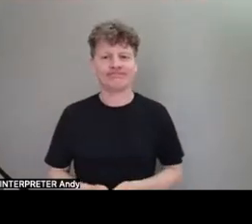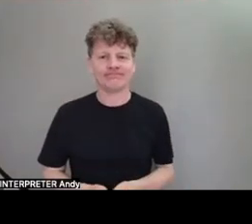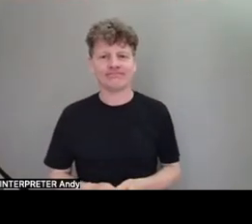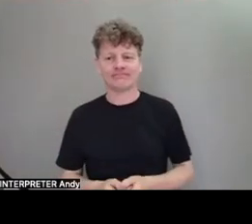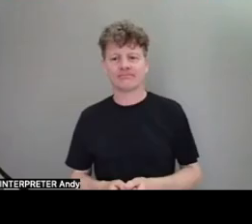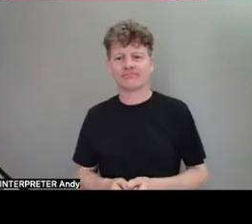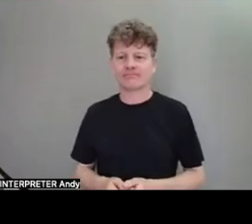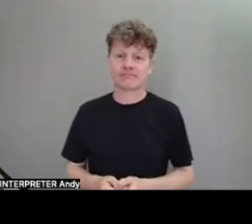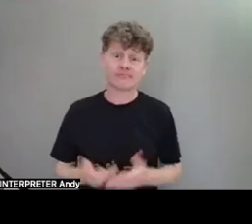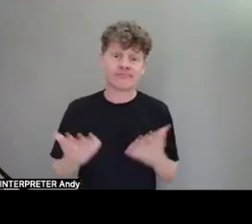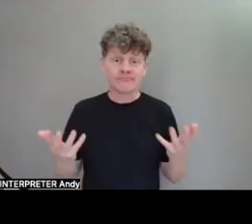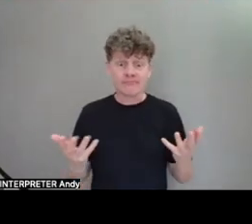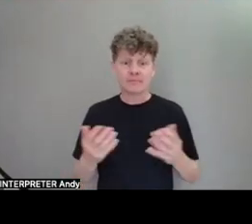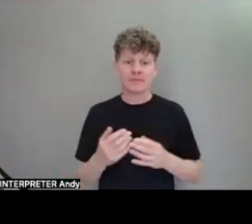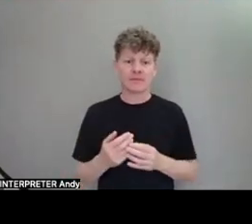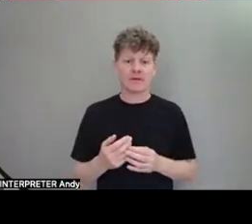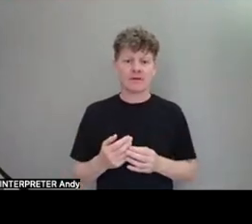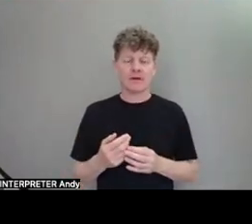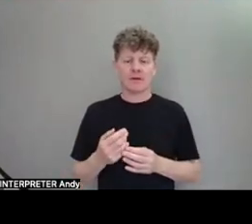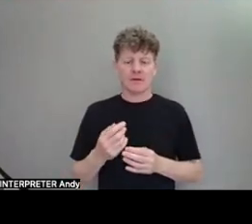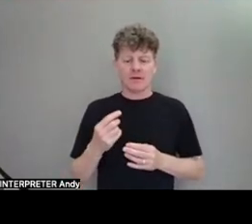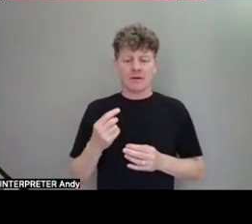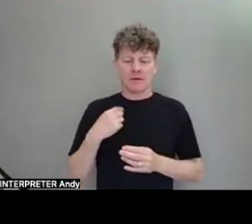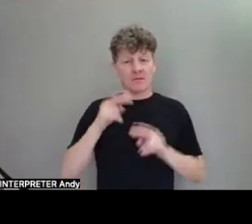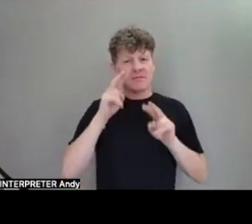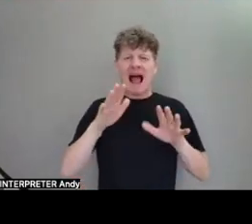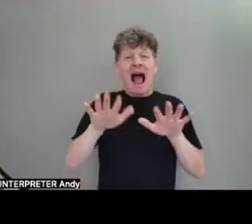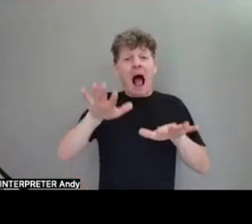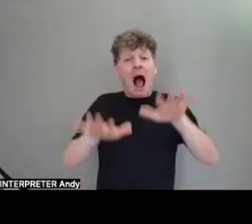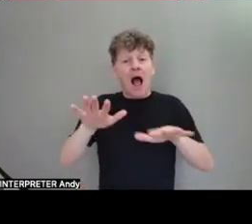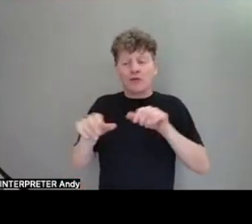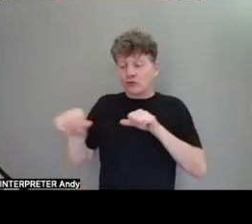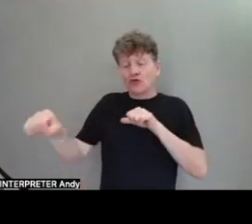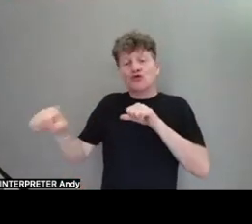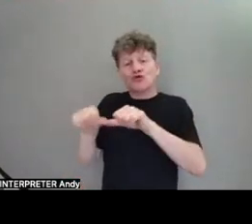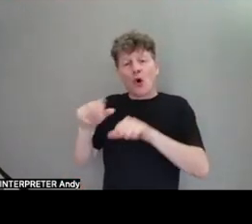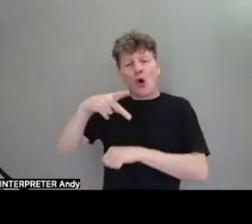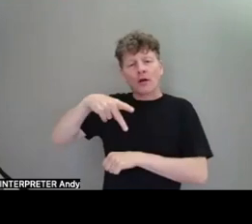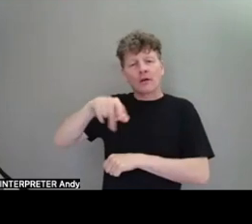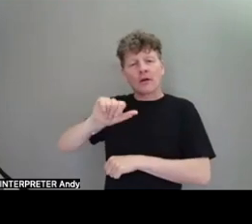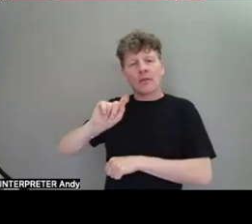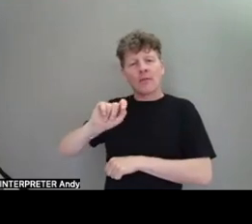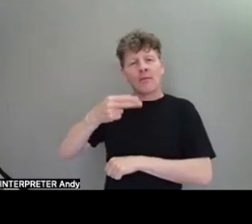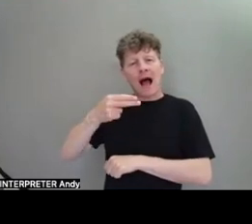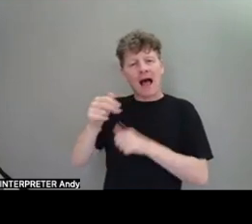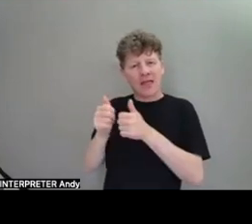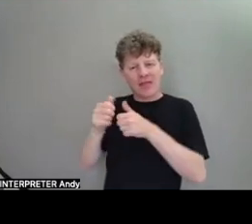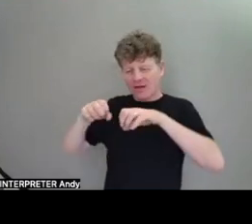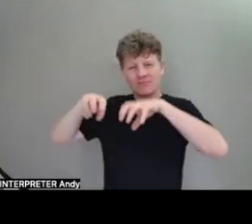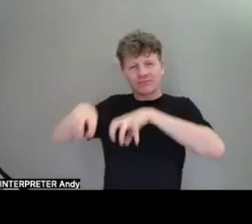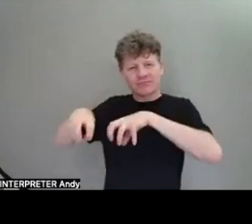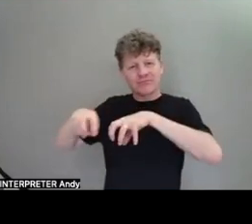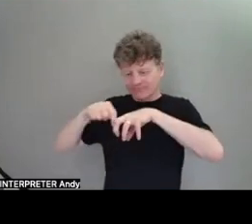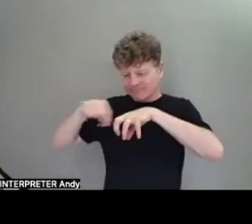When we look at the average shortest path length, again, we see that it